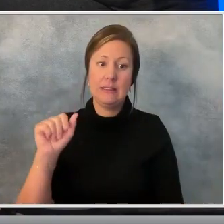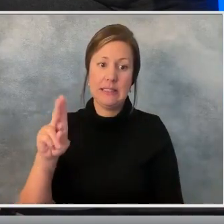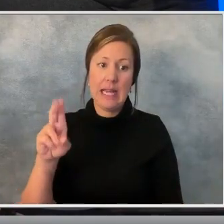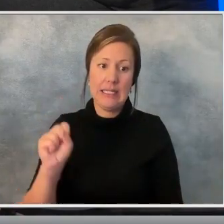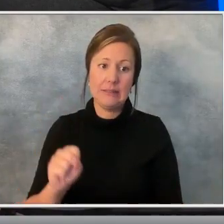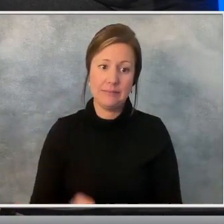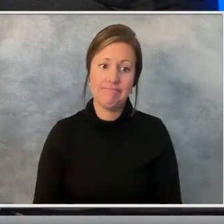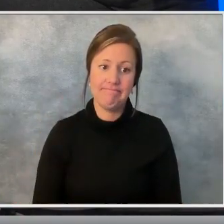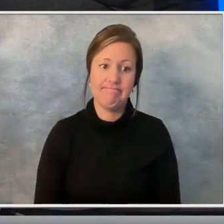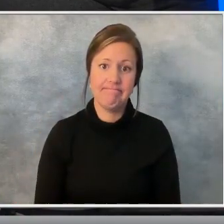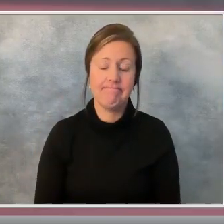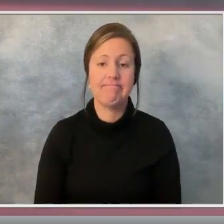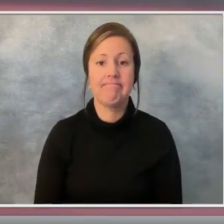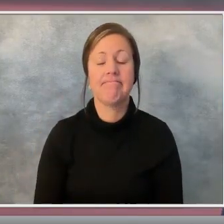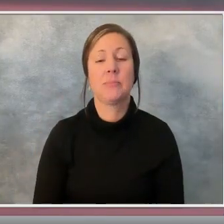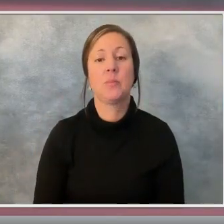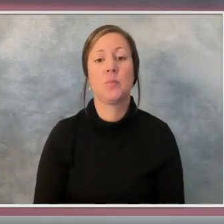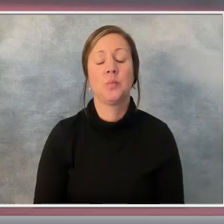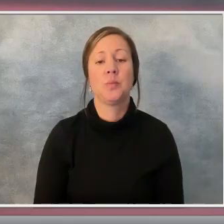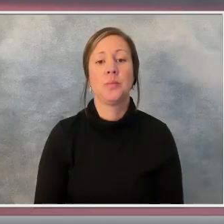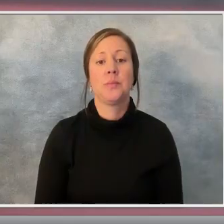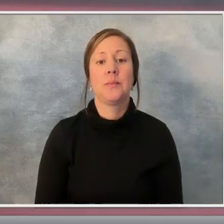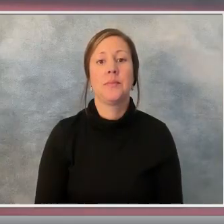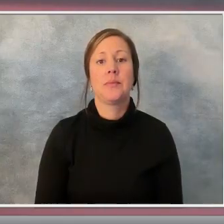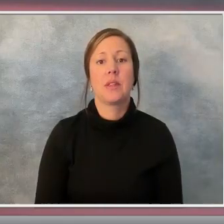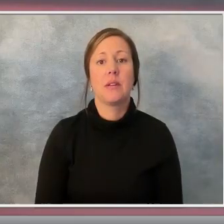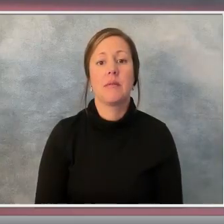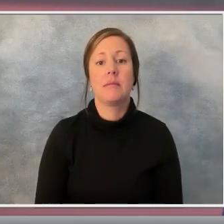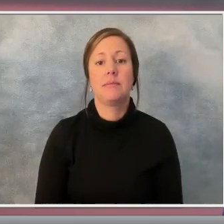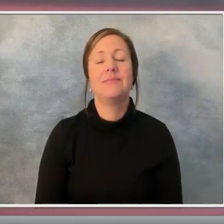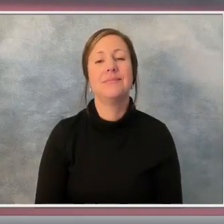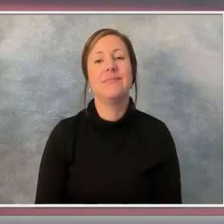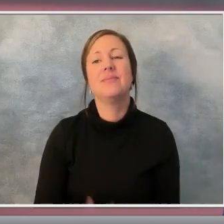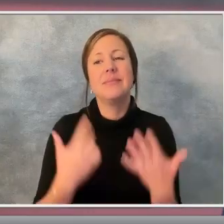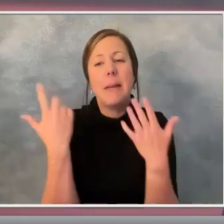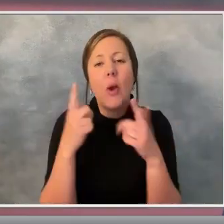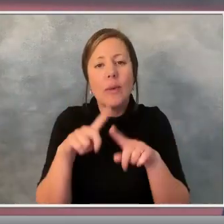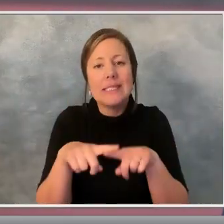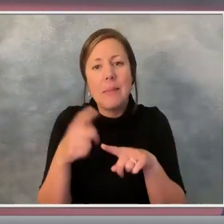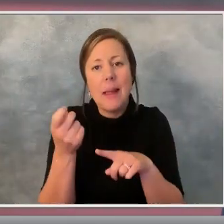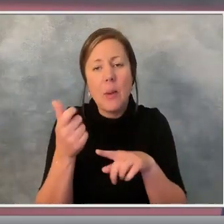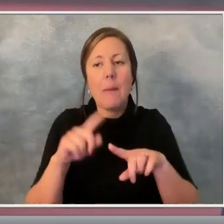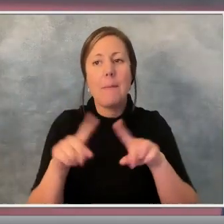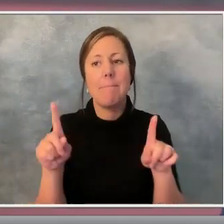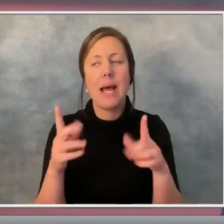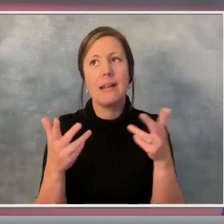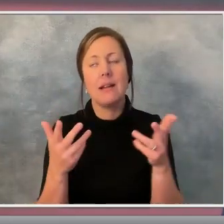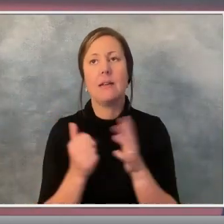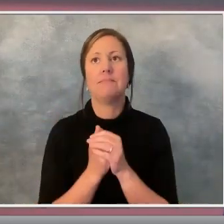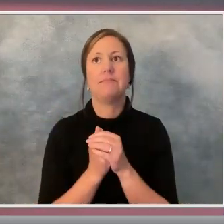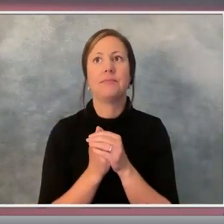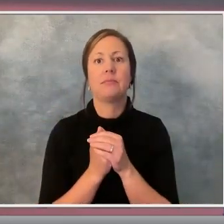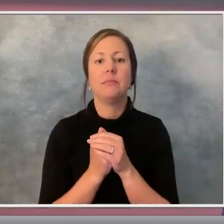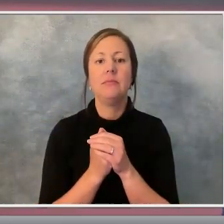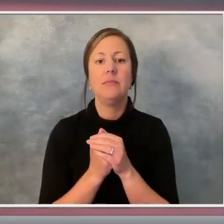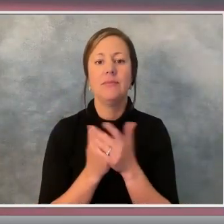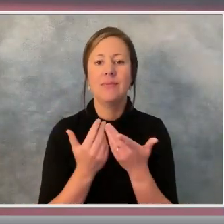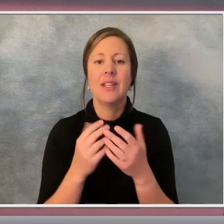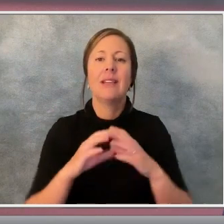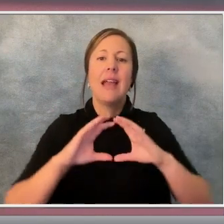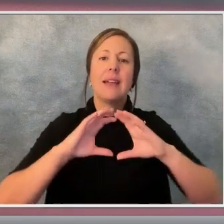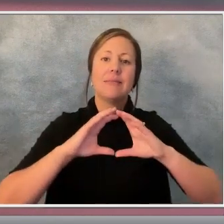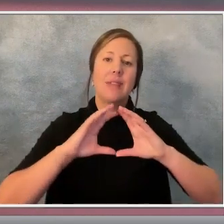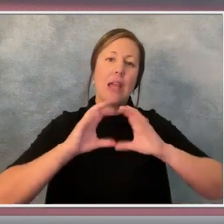is why, you know, there's some nuance to it, but that's why, depending on you know, blood group and size